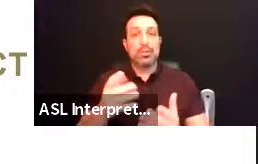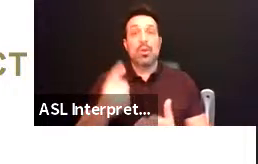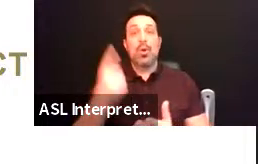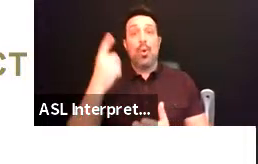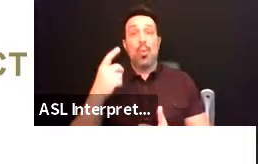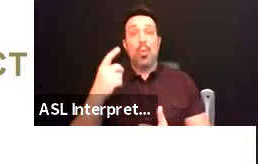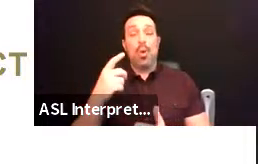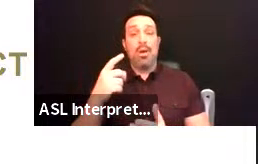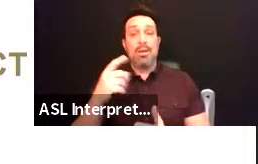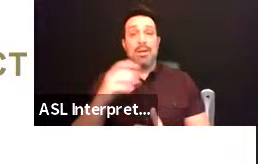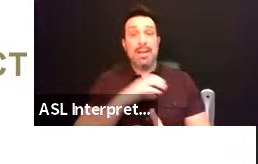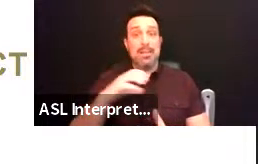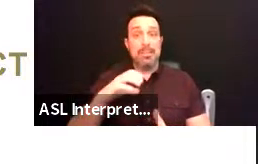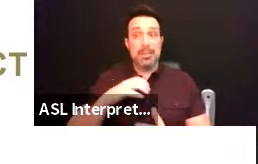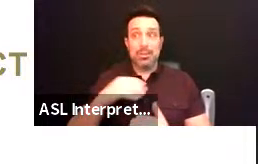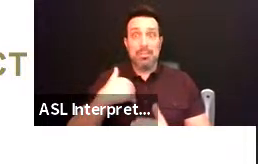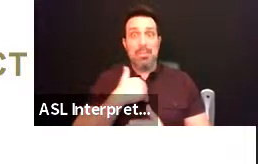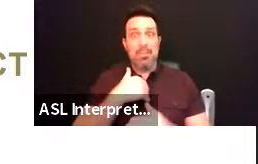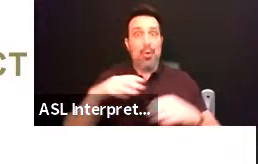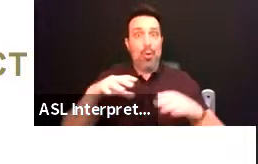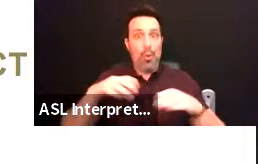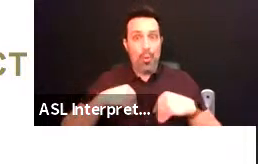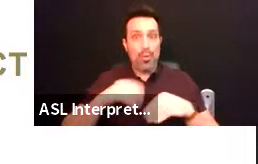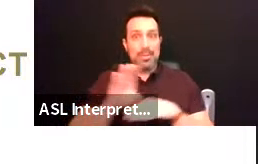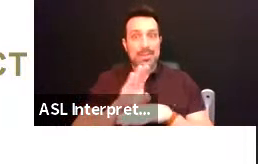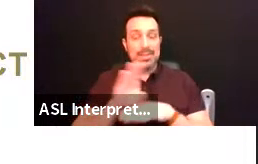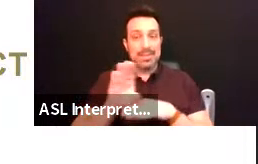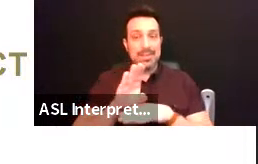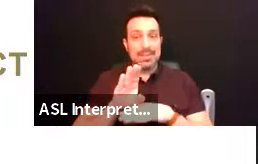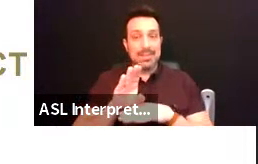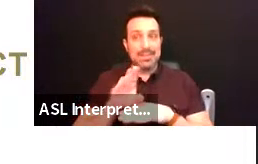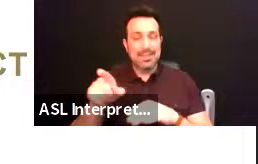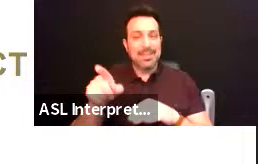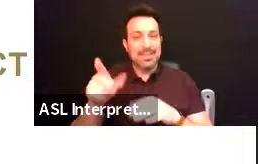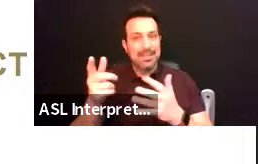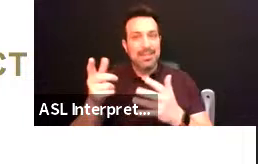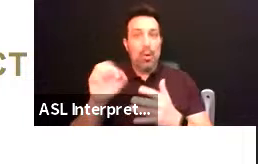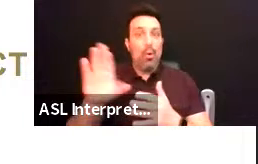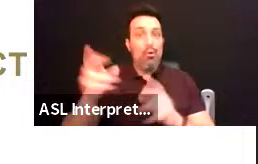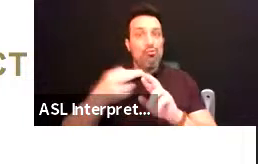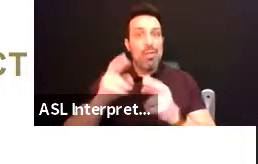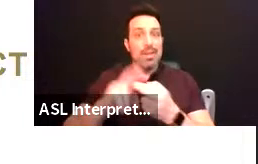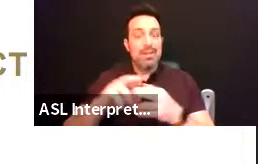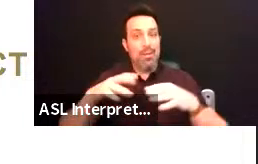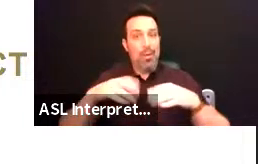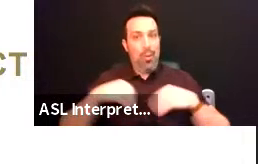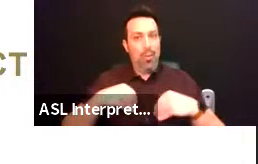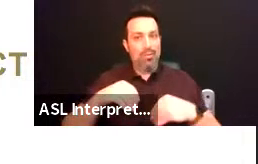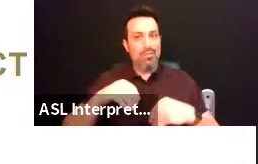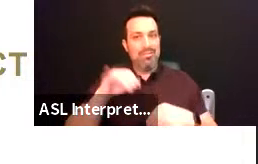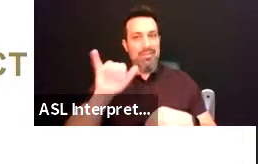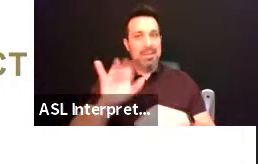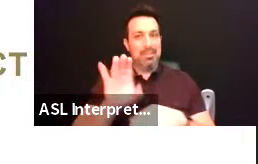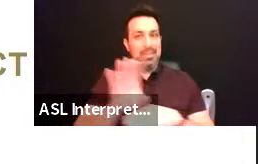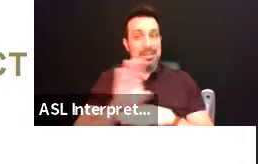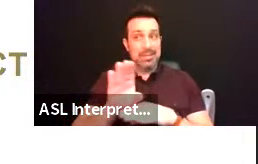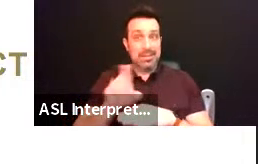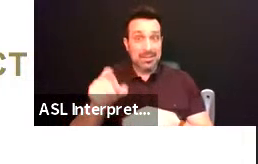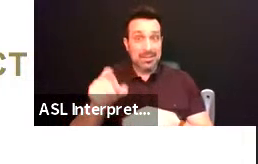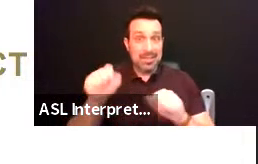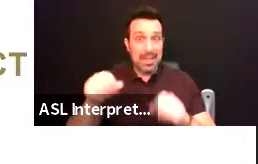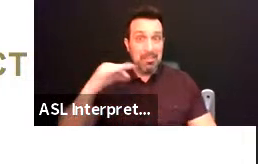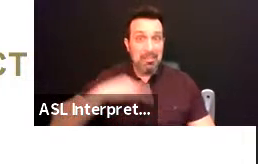commission members owned such a business. They could be or their relative owned such a business. Could they be